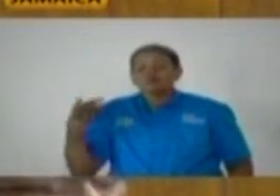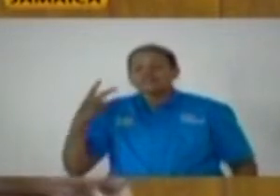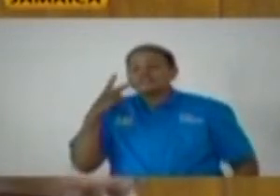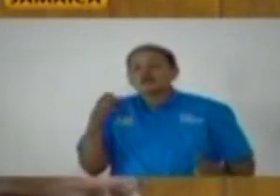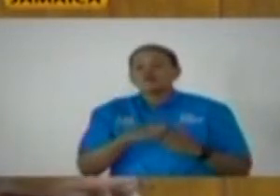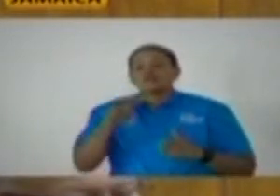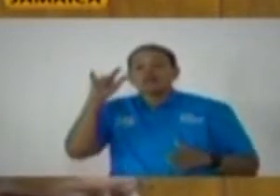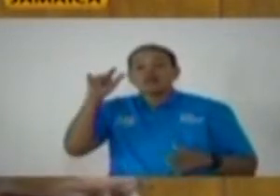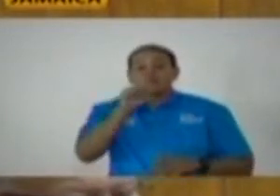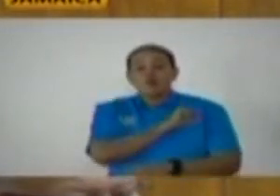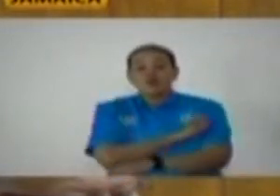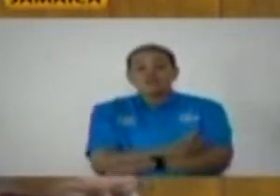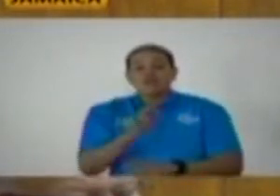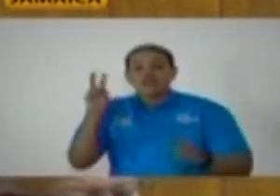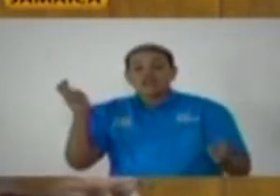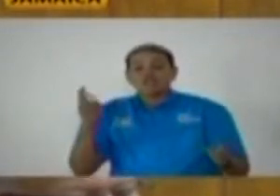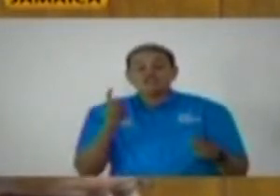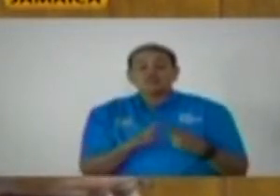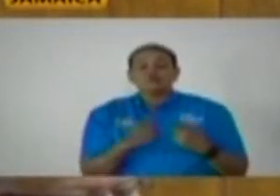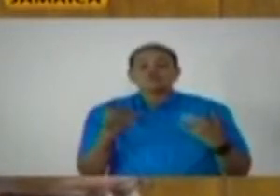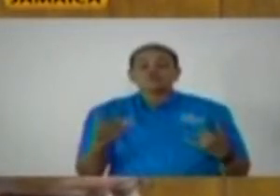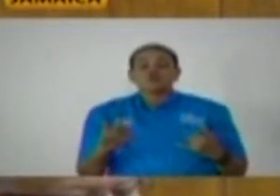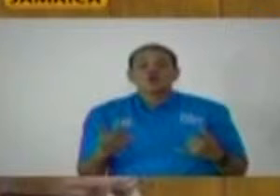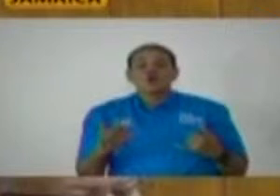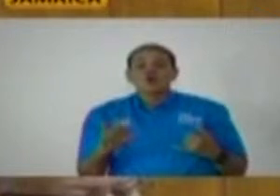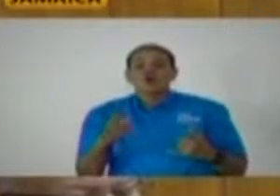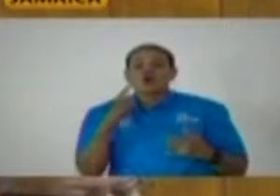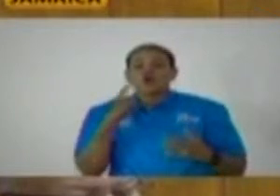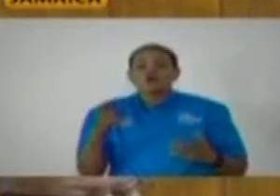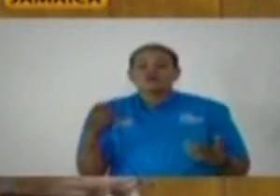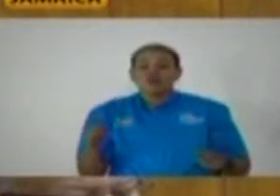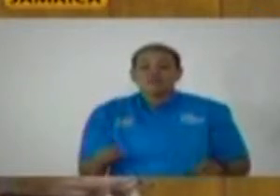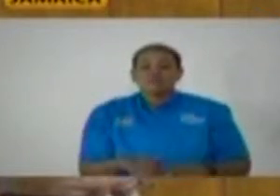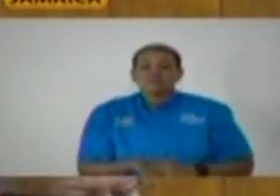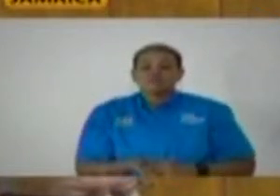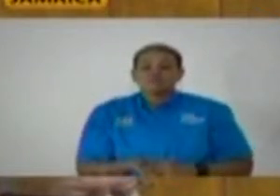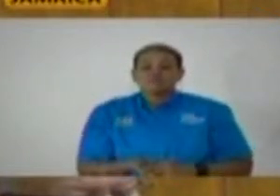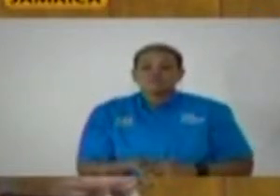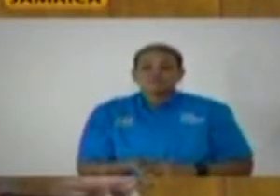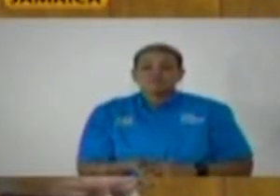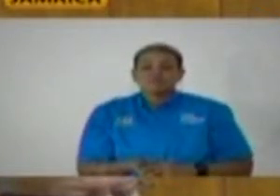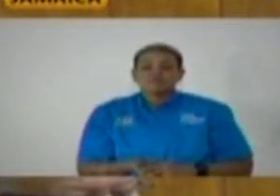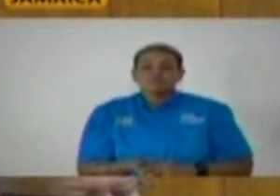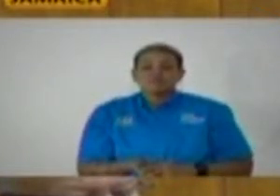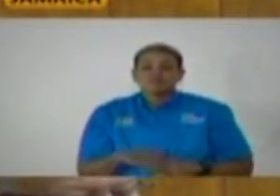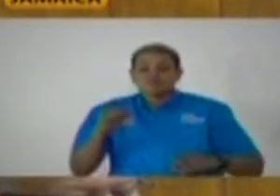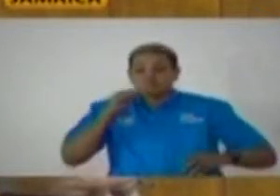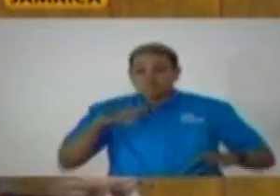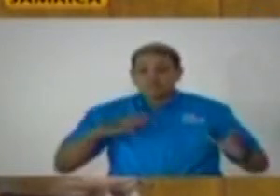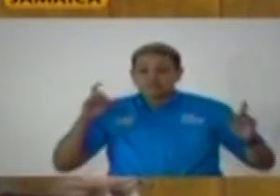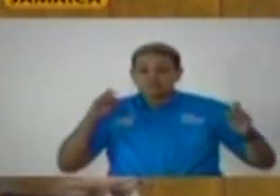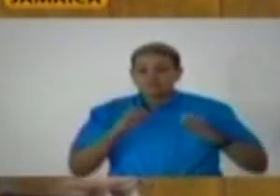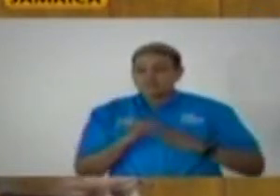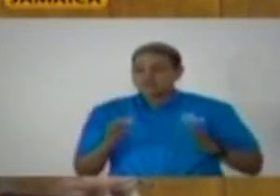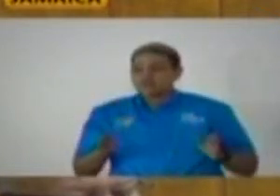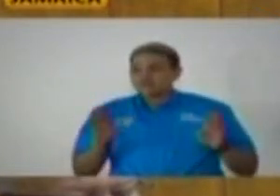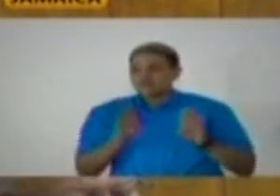Airports Authority issue and the first one. Madam Speaker, in closing.